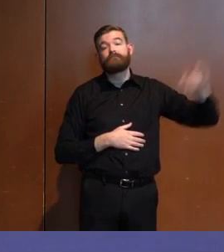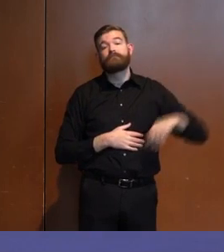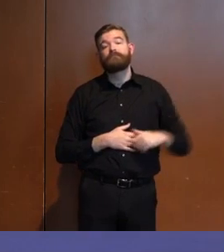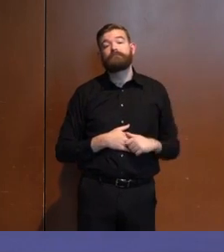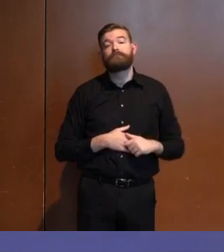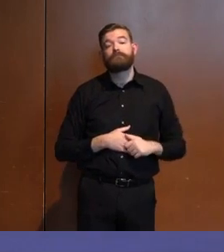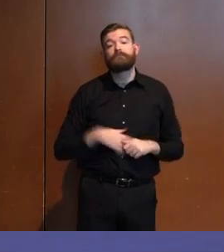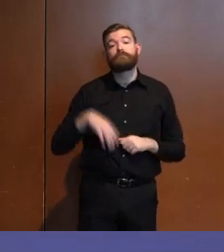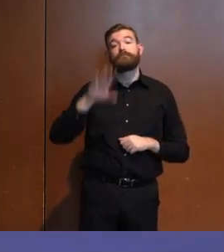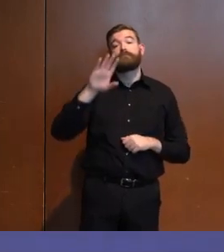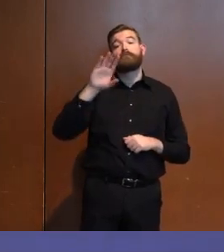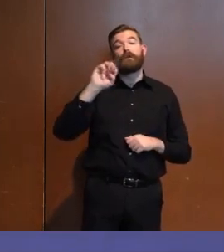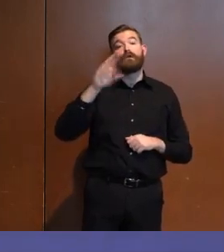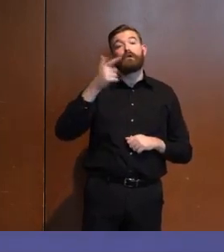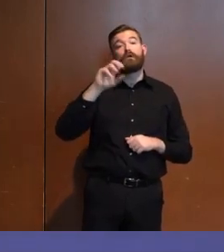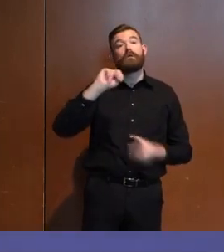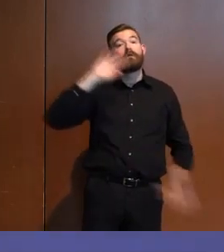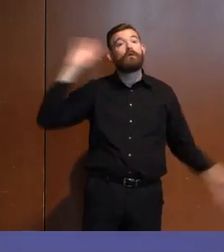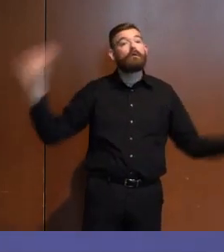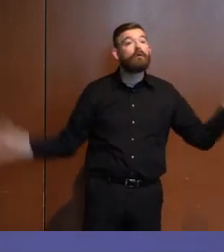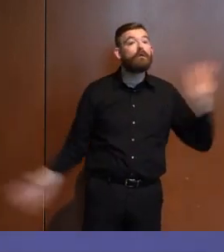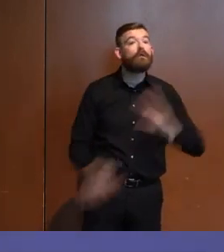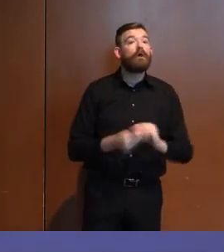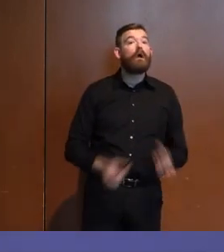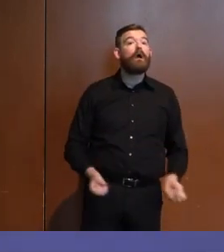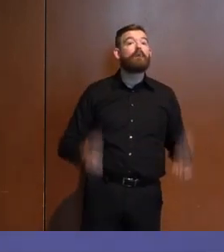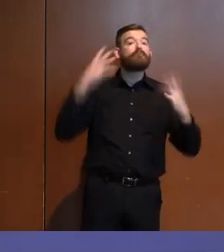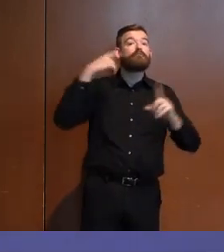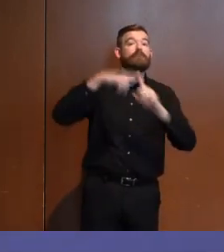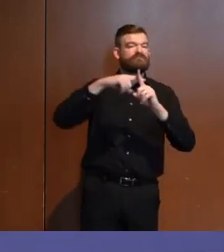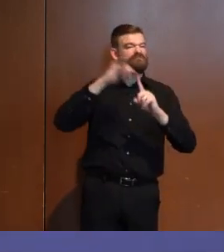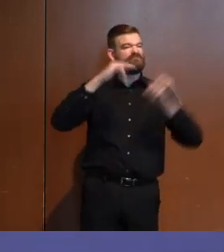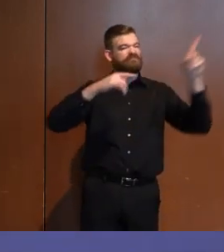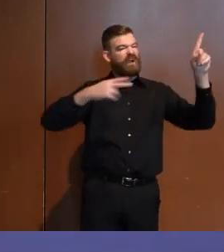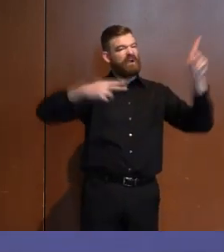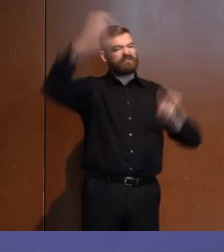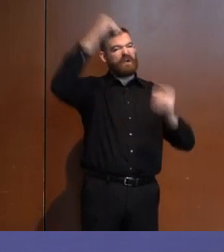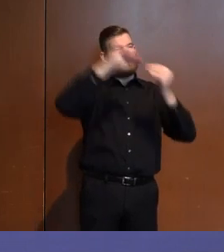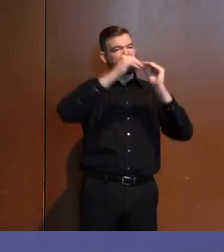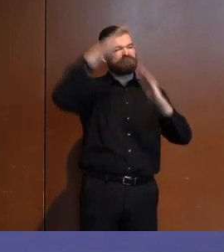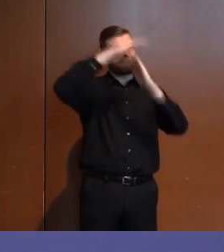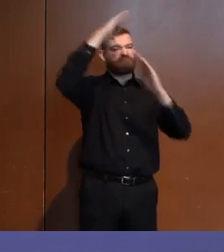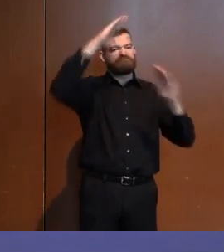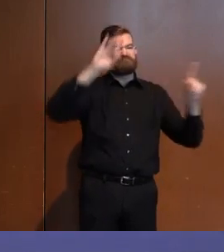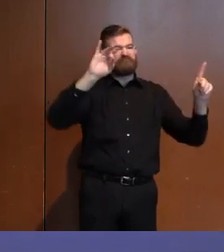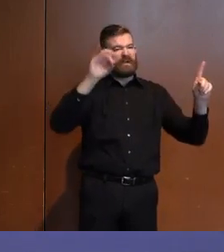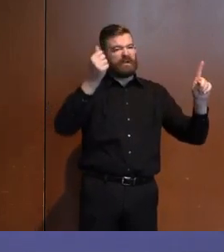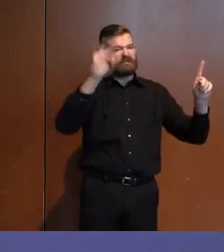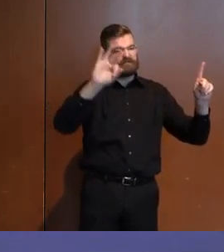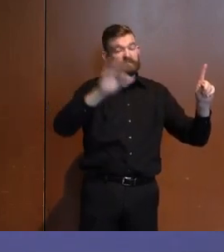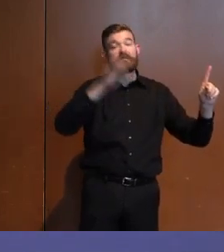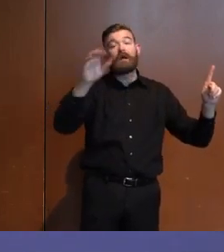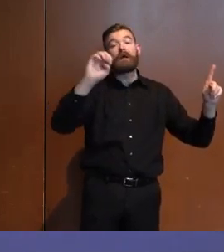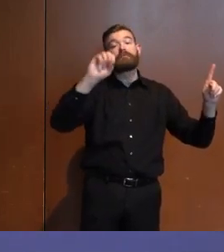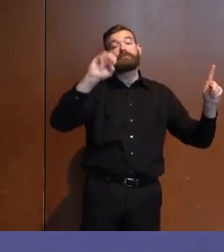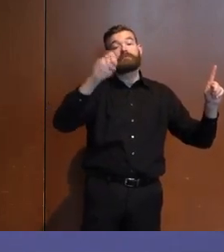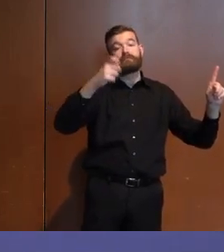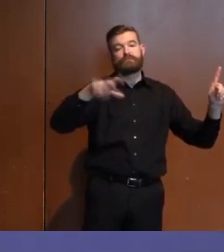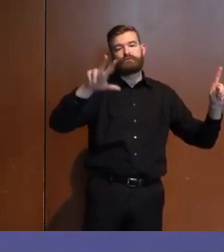to be far and away 819, Essex County 381, Middlesex 316,